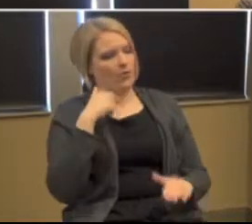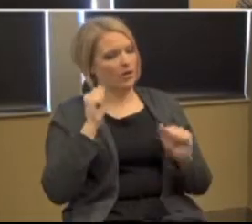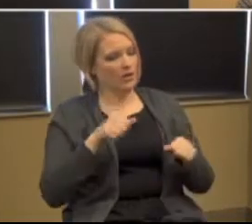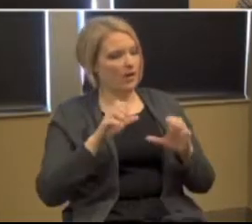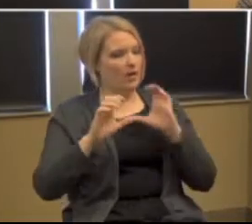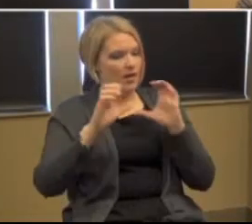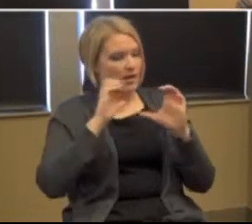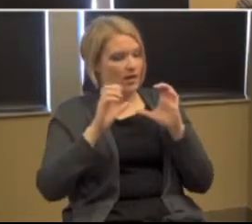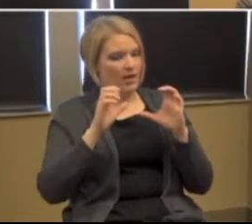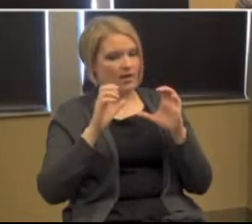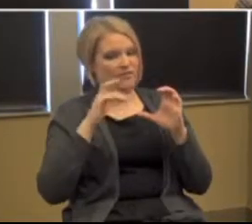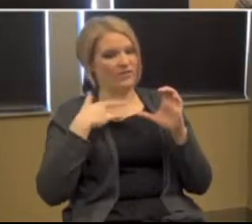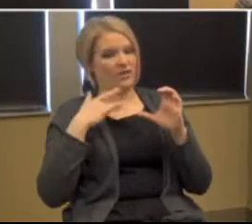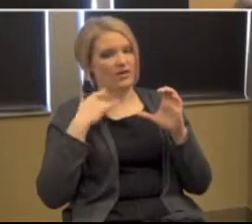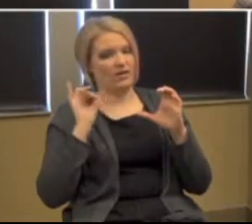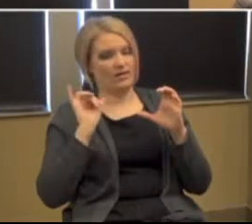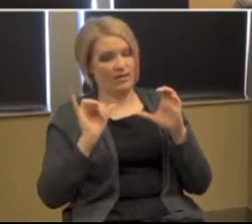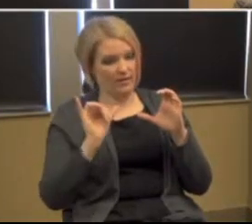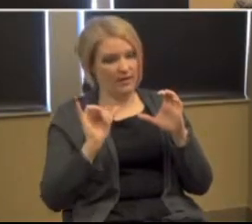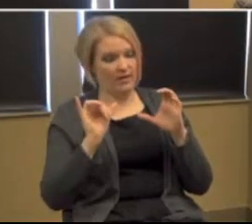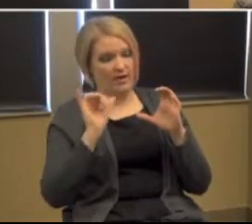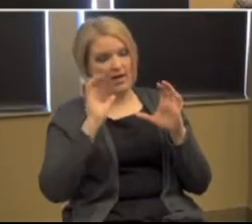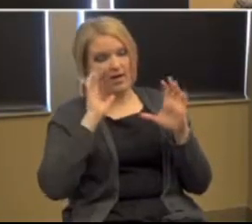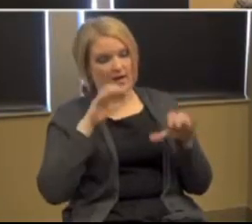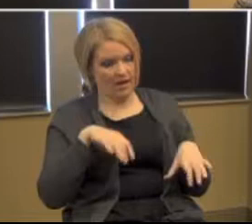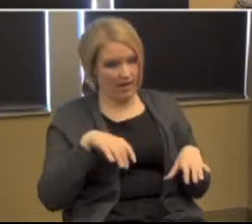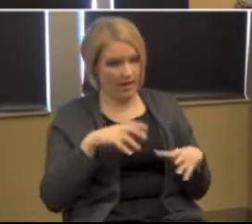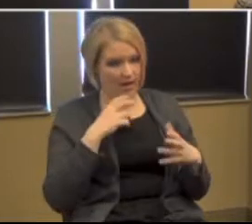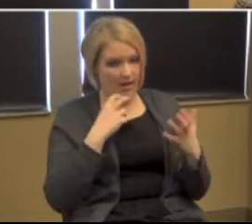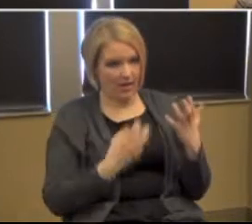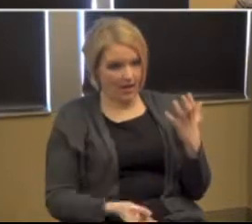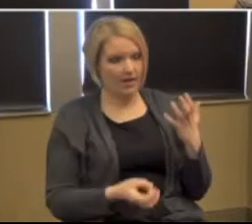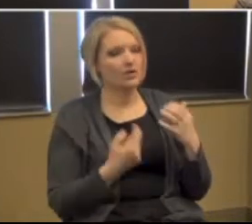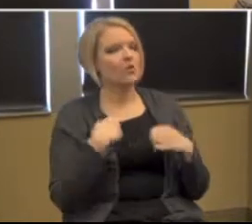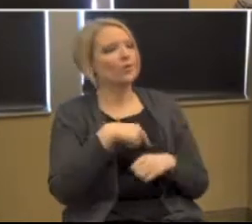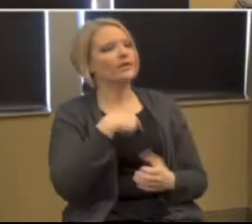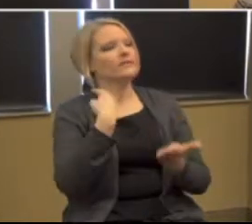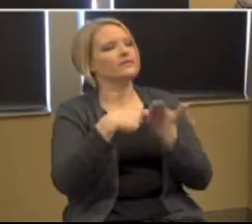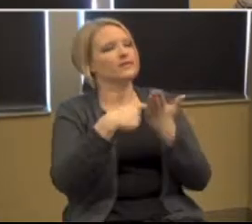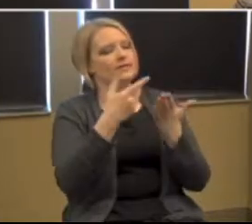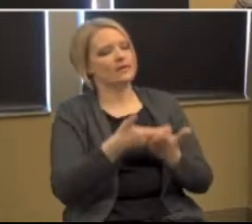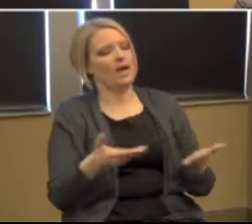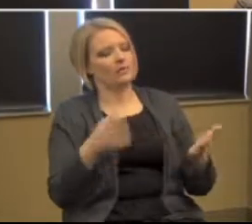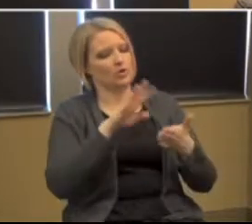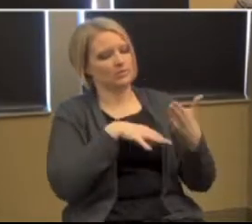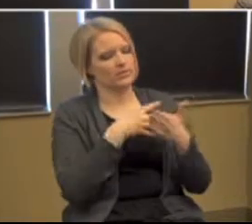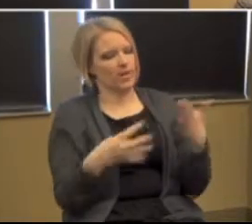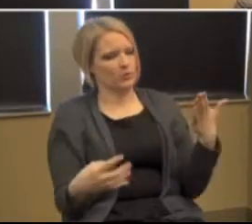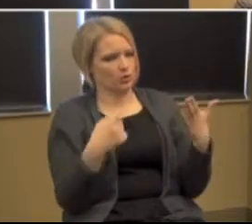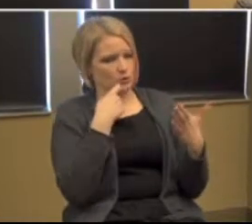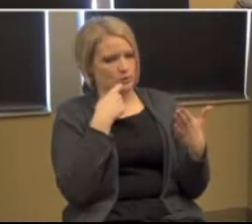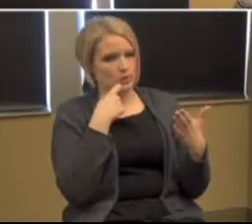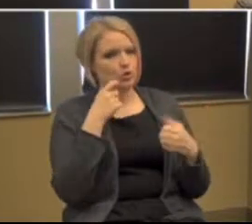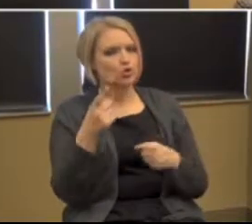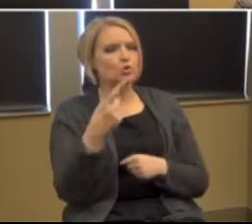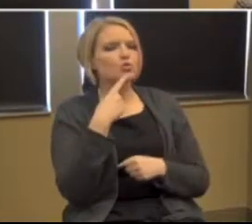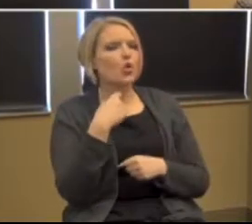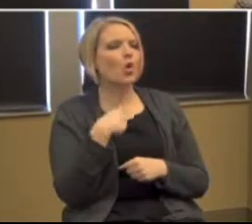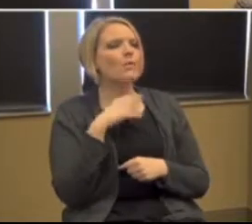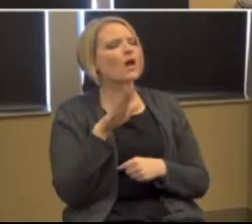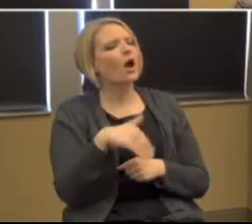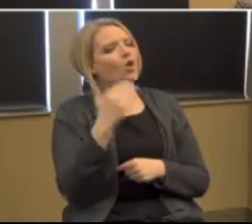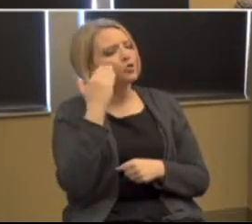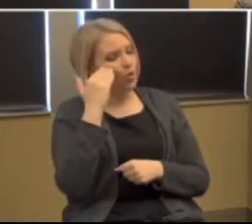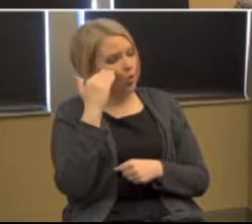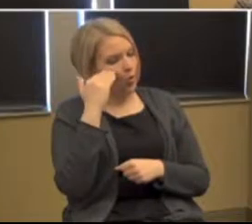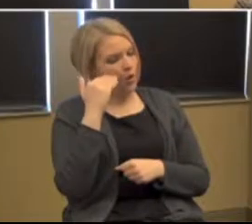conversations with. She kind of blows your brain open all the time. And we were talking about object schedules recently, and she said, you know, the thing